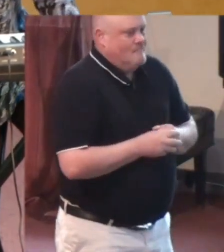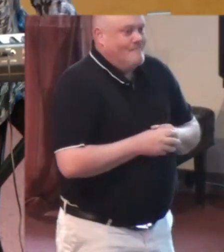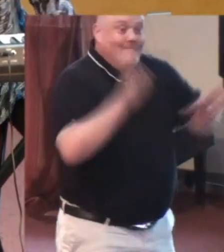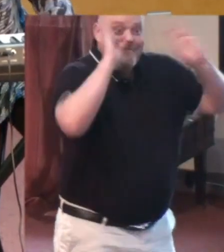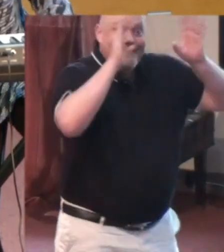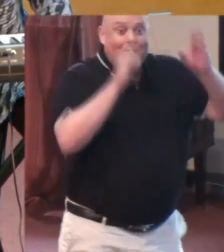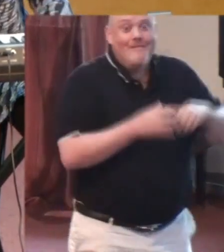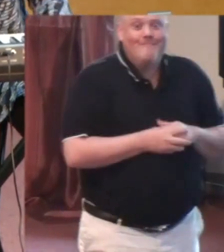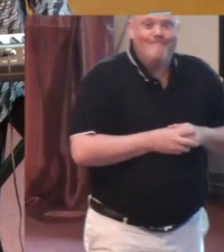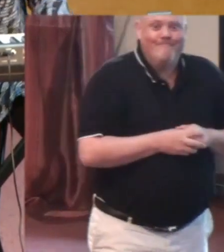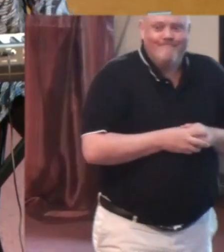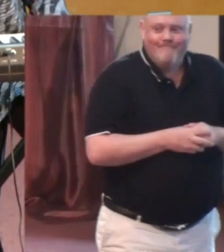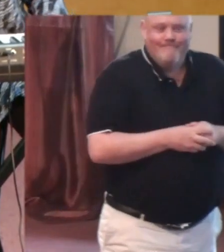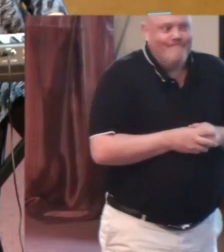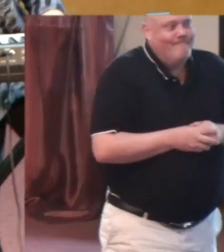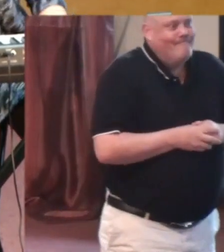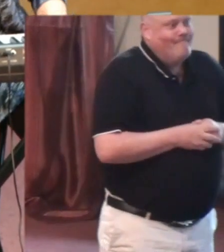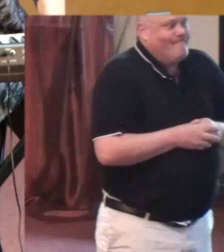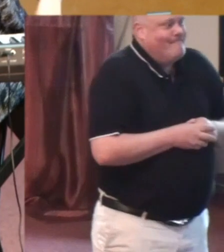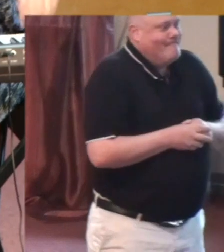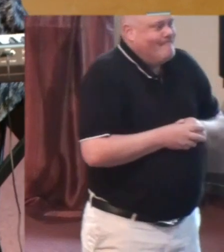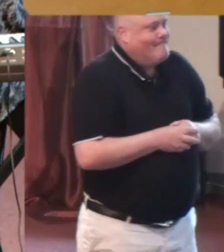Hello.